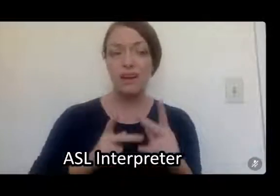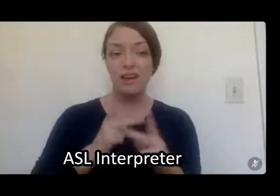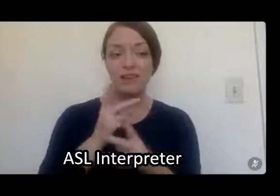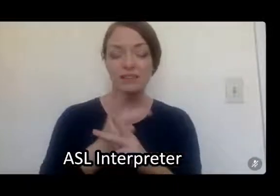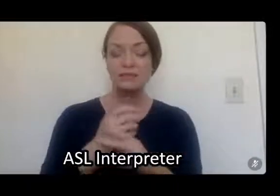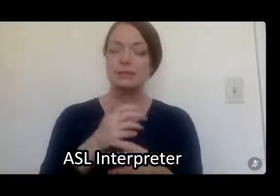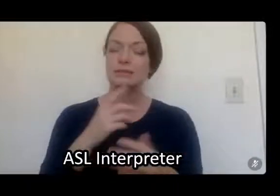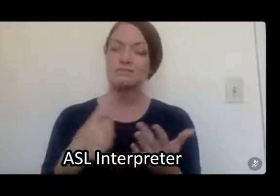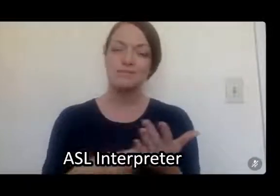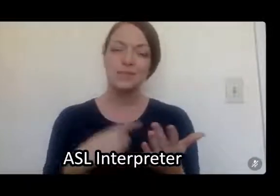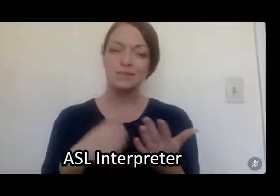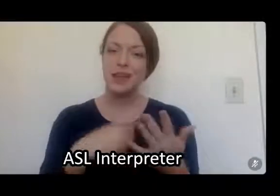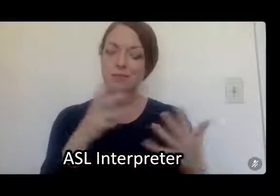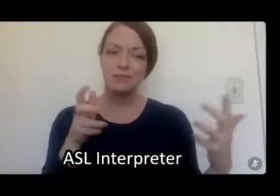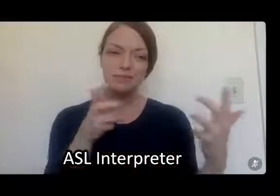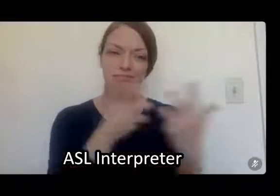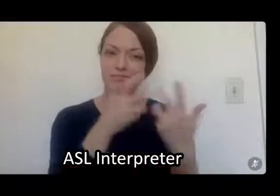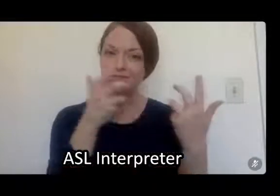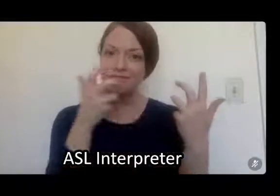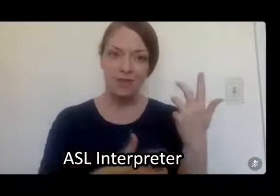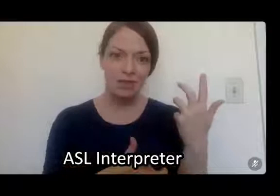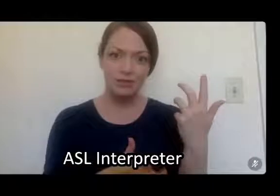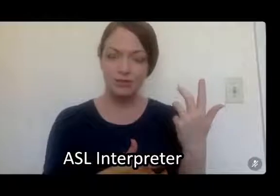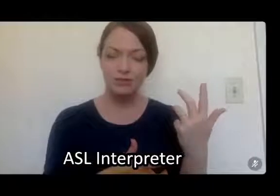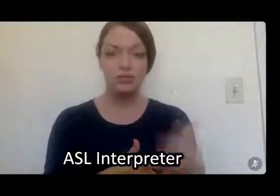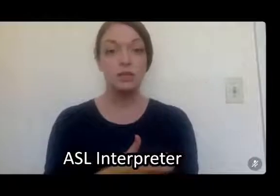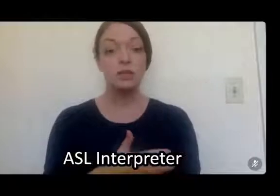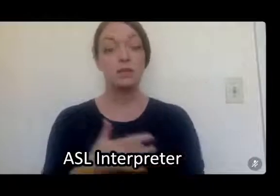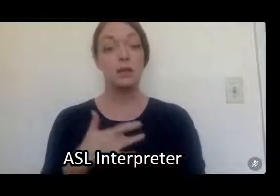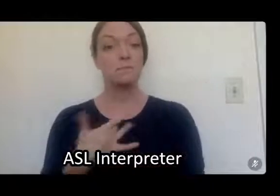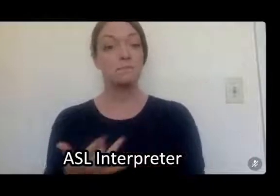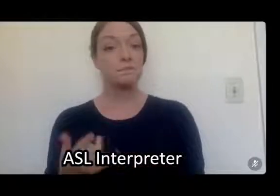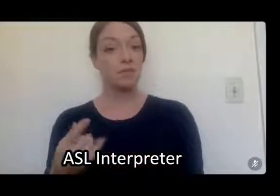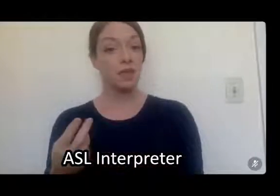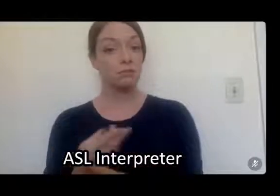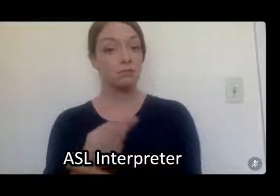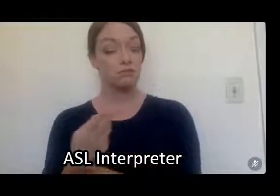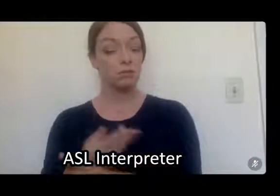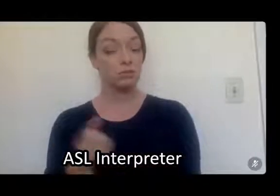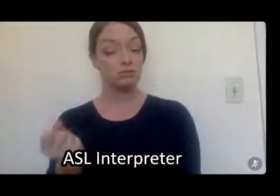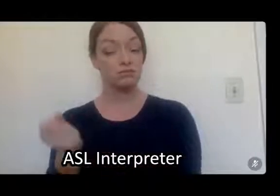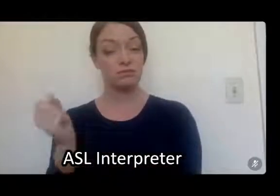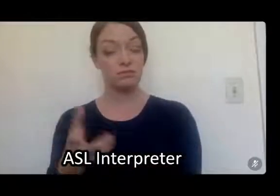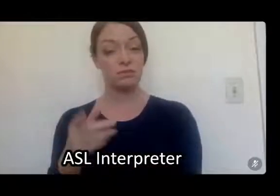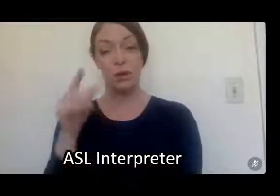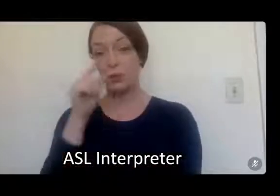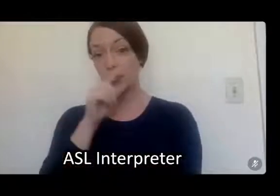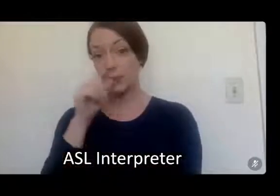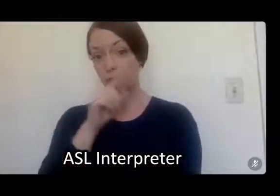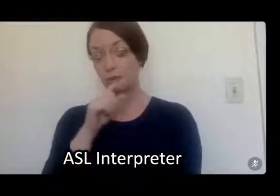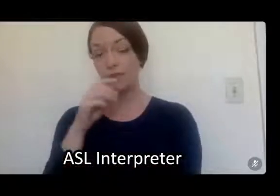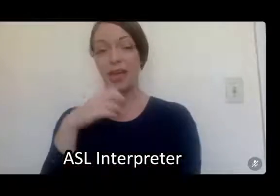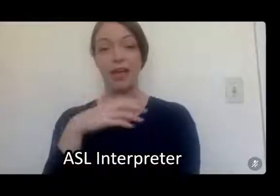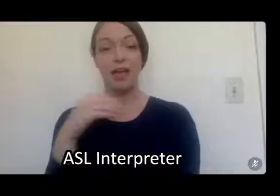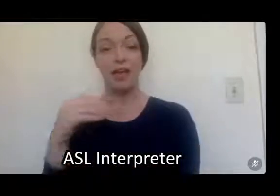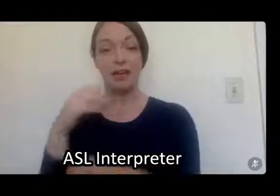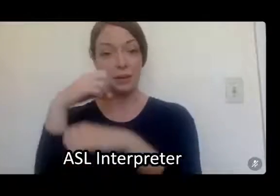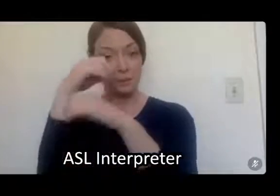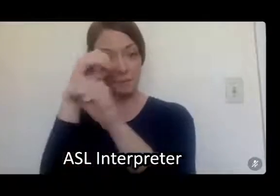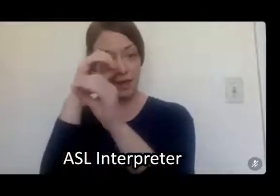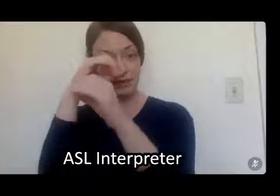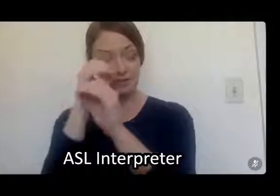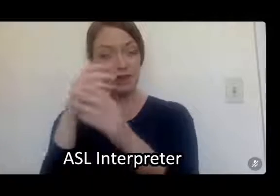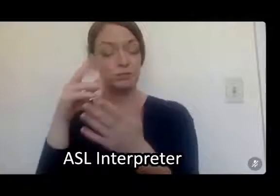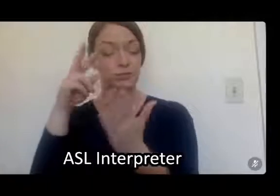trouble. But I typically use Google to roll my dice. I'll use magnification to read